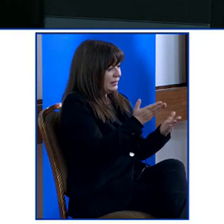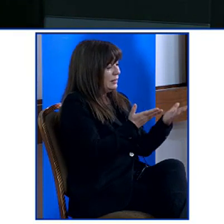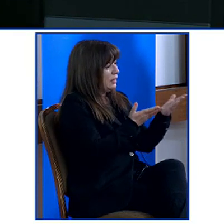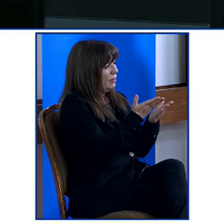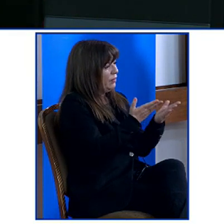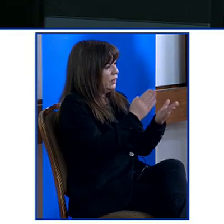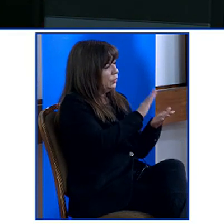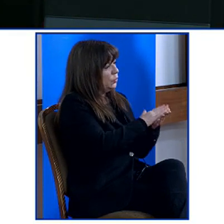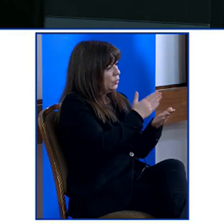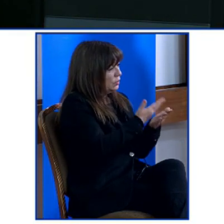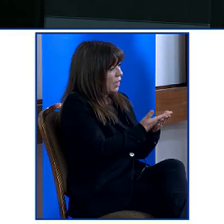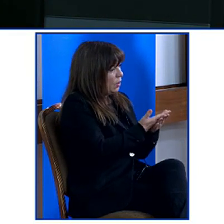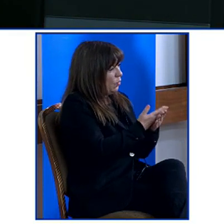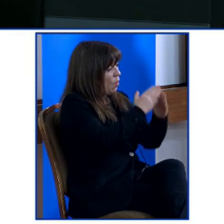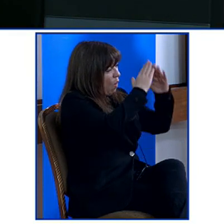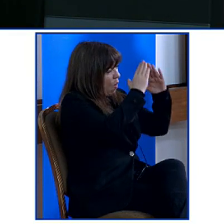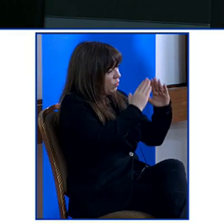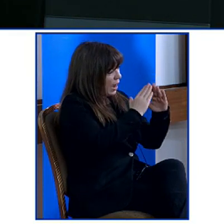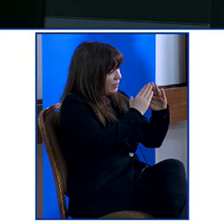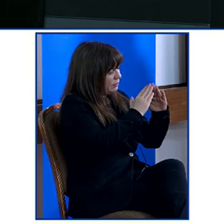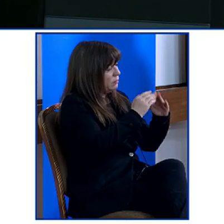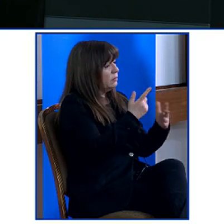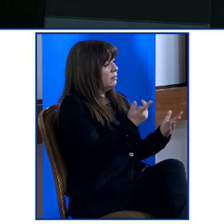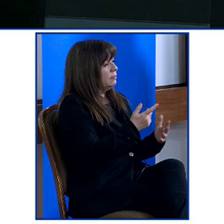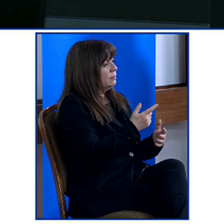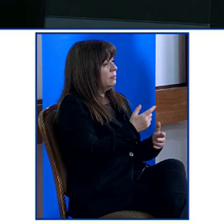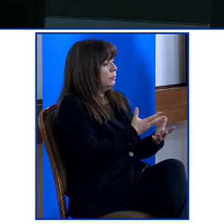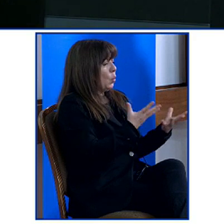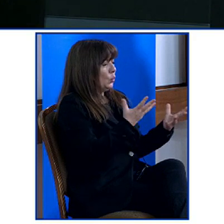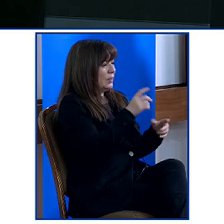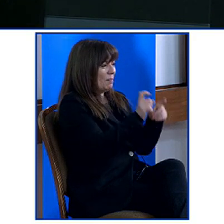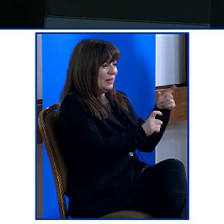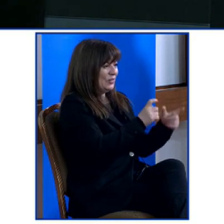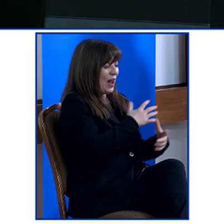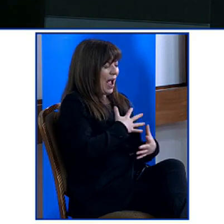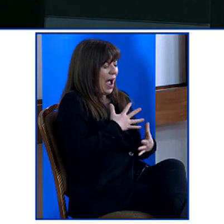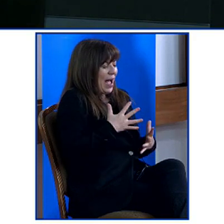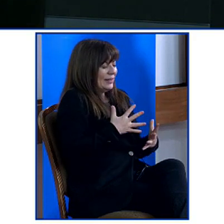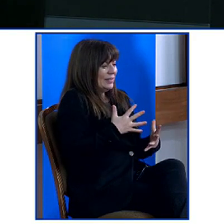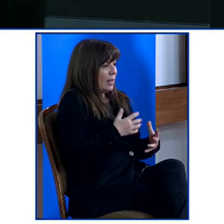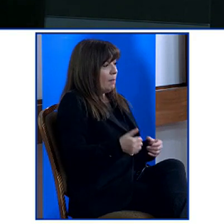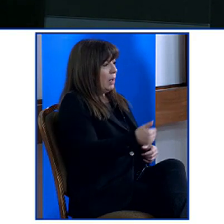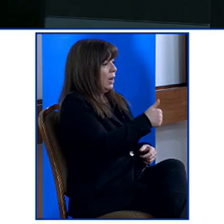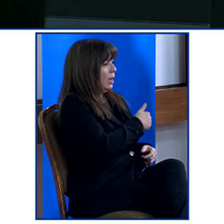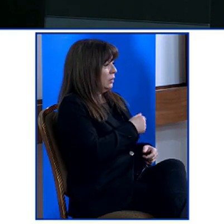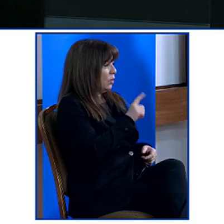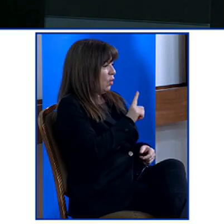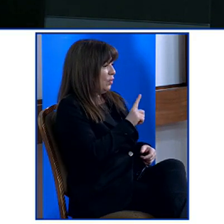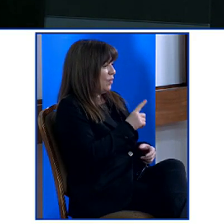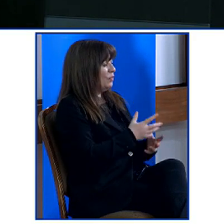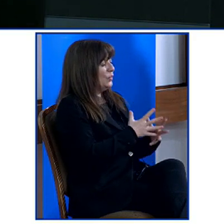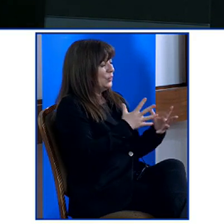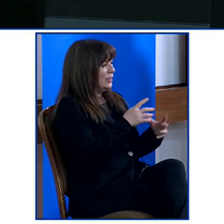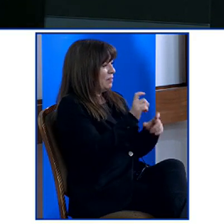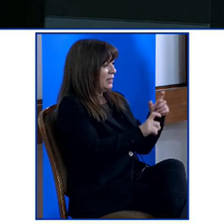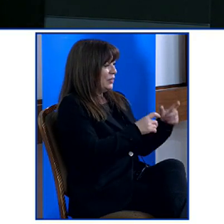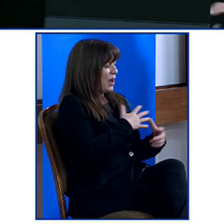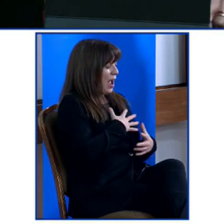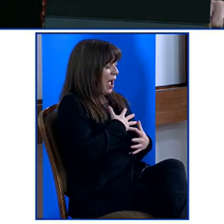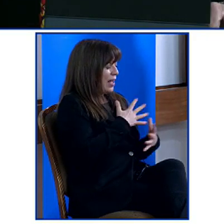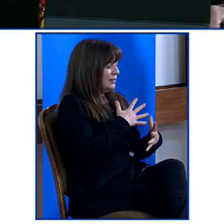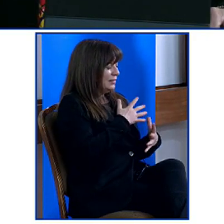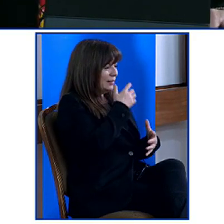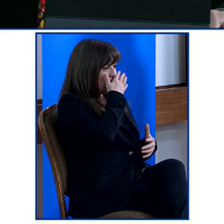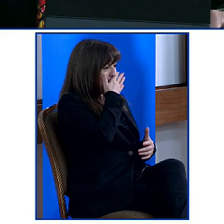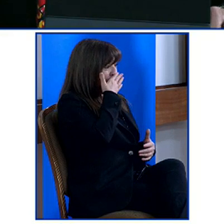Lots of people love it. I know it's not for everyone, but lots of people love it, and it's making a huge difference. The third